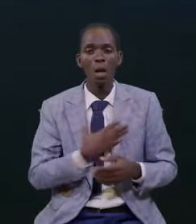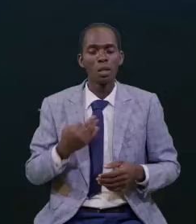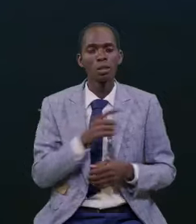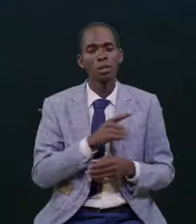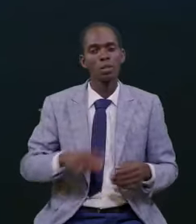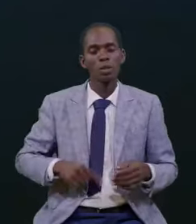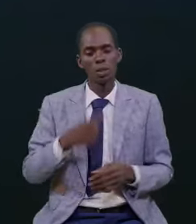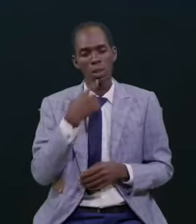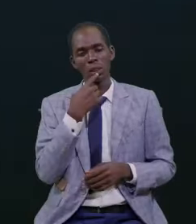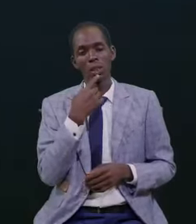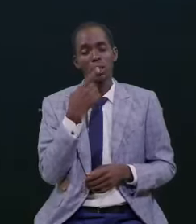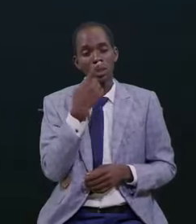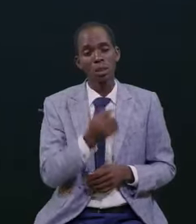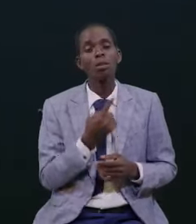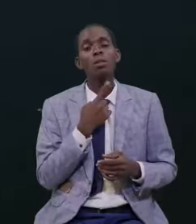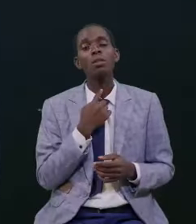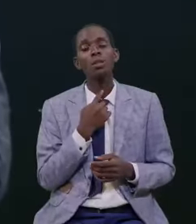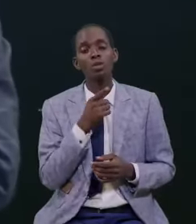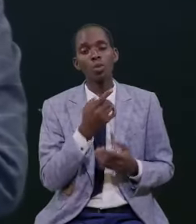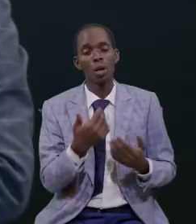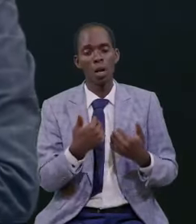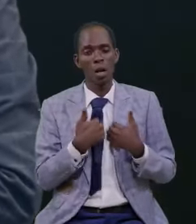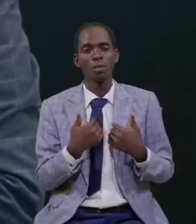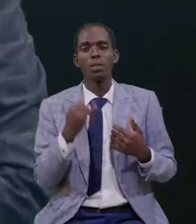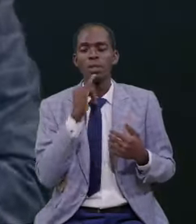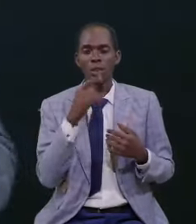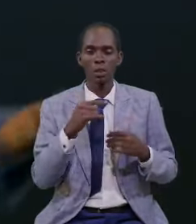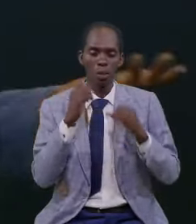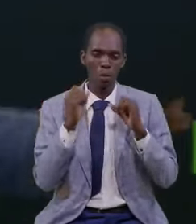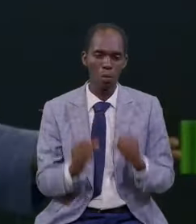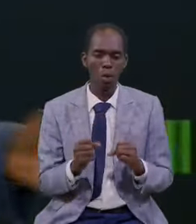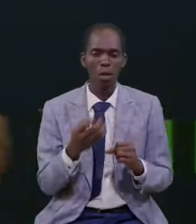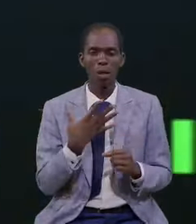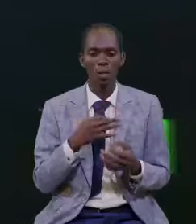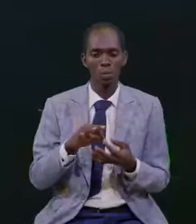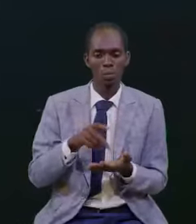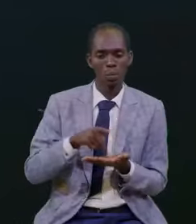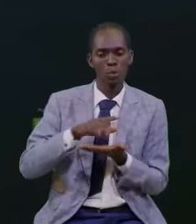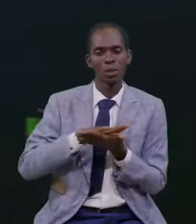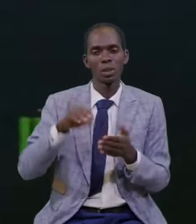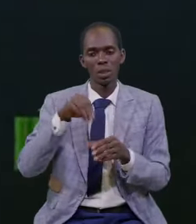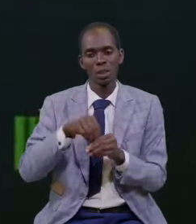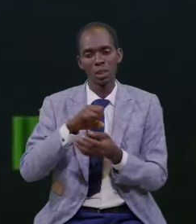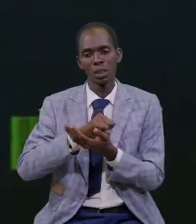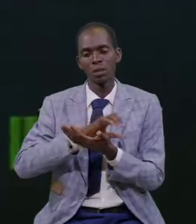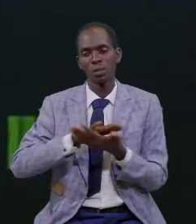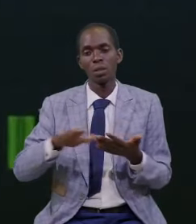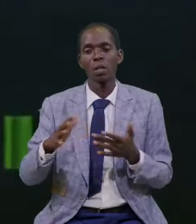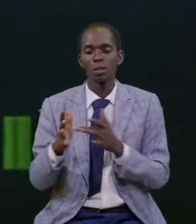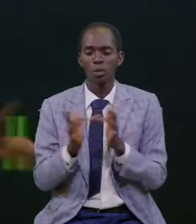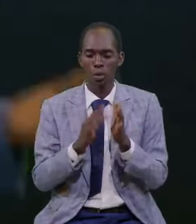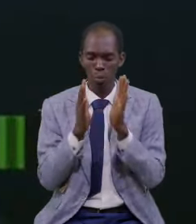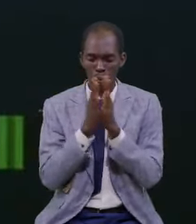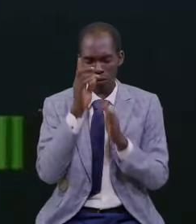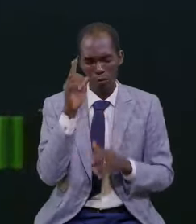is the power, the purity in sanctification. And he prayed for them. You are there tonight, you are